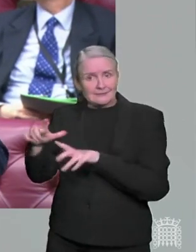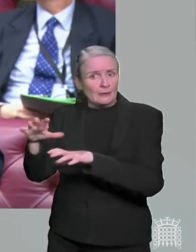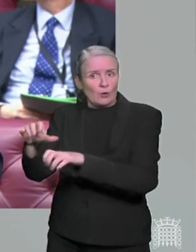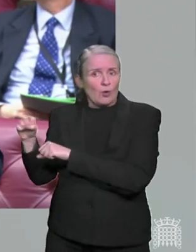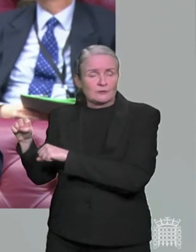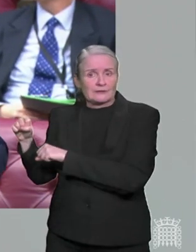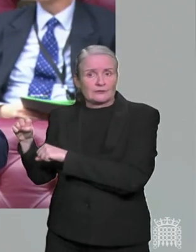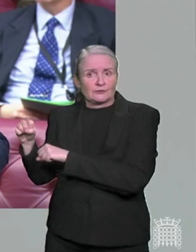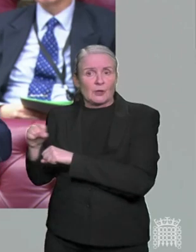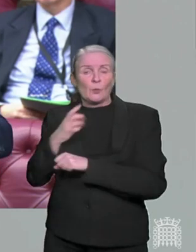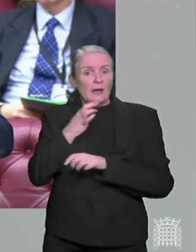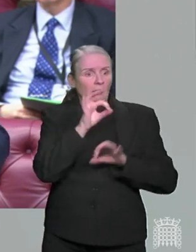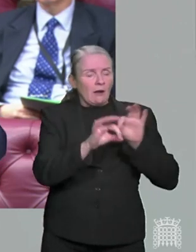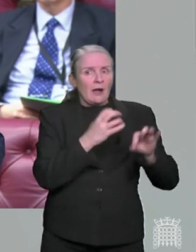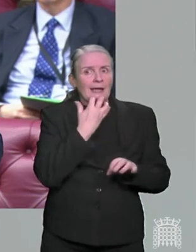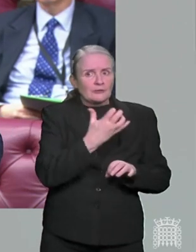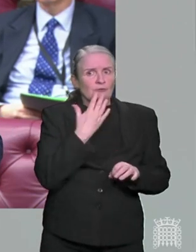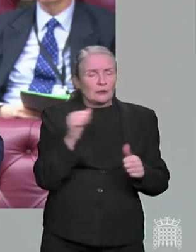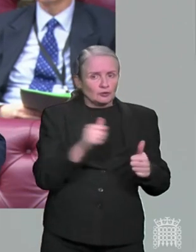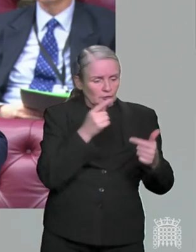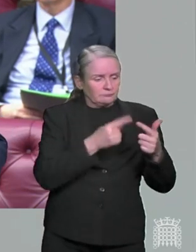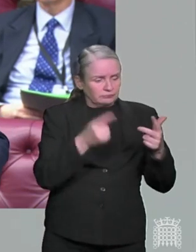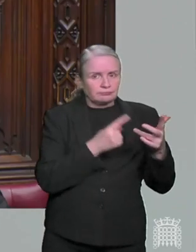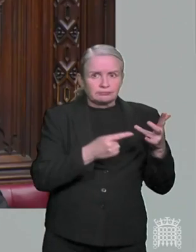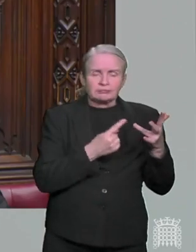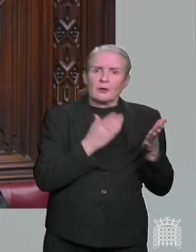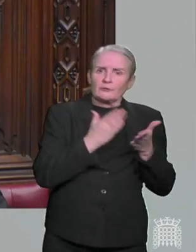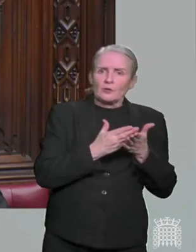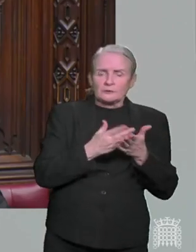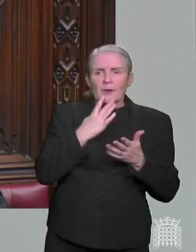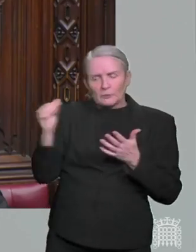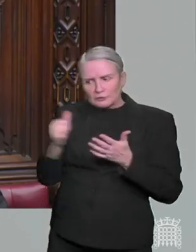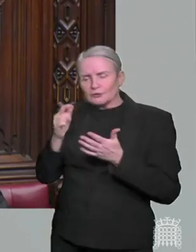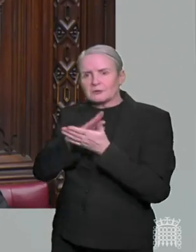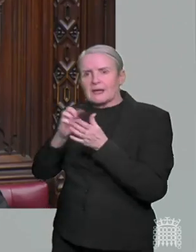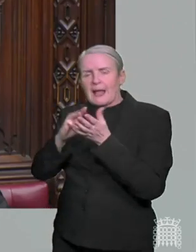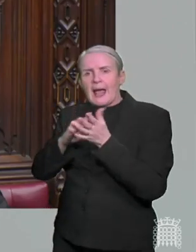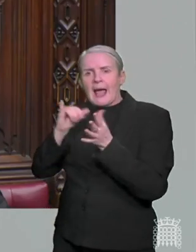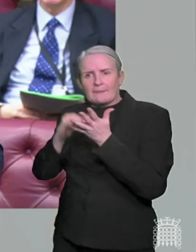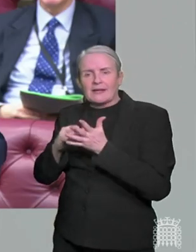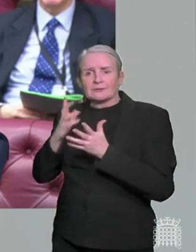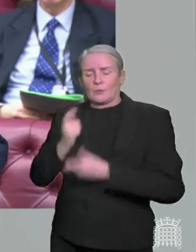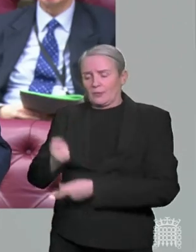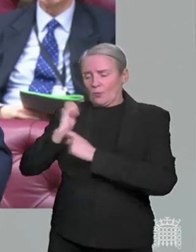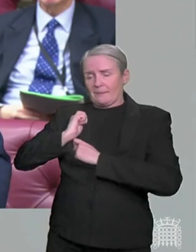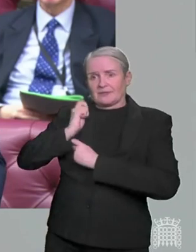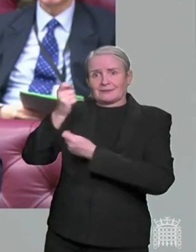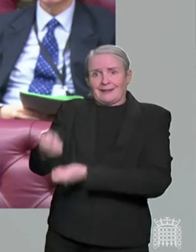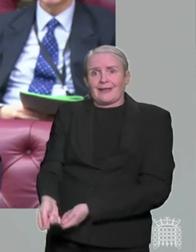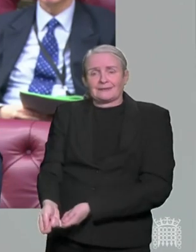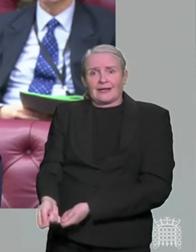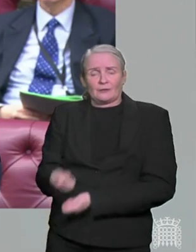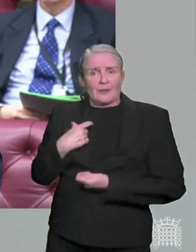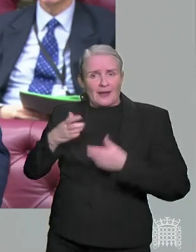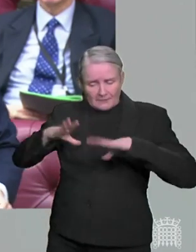else Israel should do, but we should also, at the very same time, say what Hamas should do, which is to lay down their weapons and stop right now. They could stop